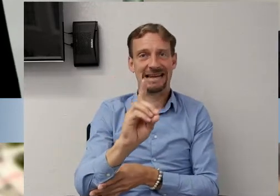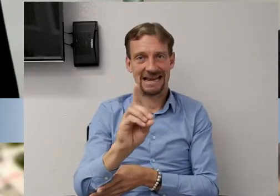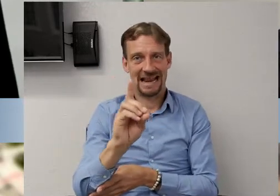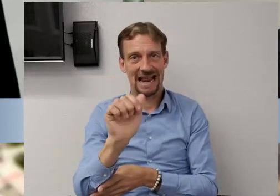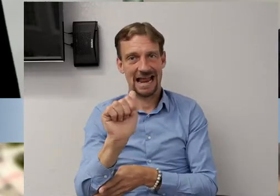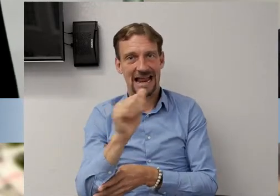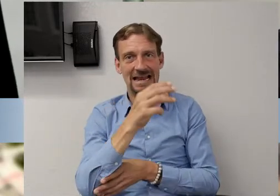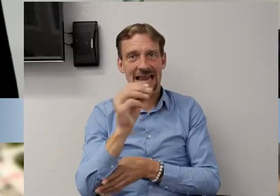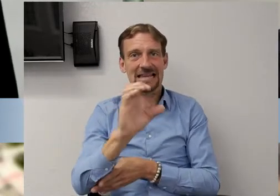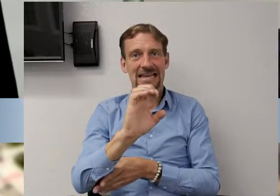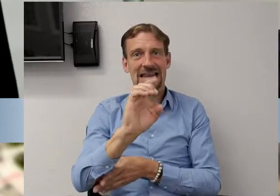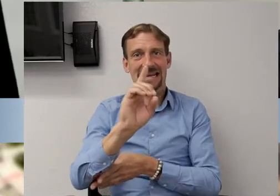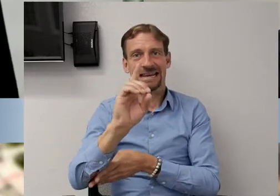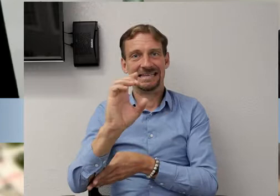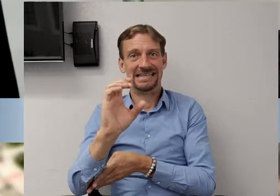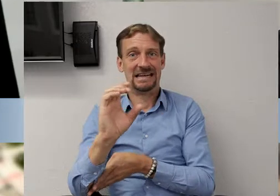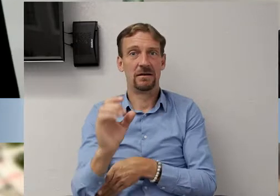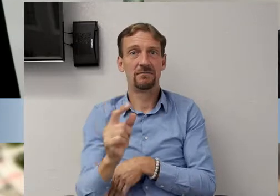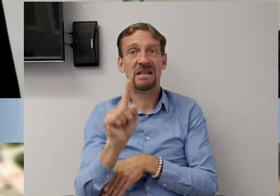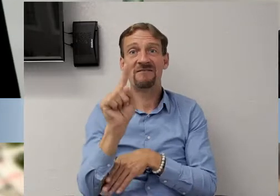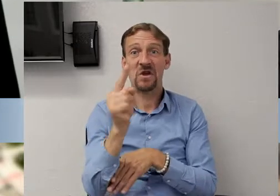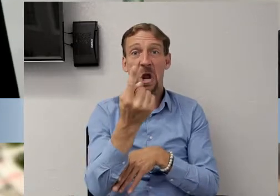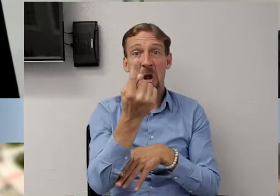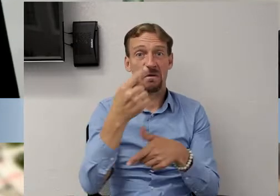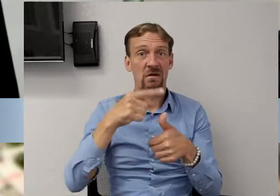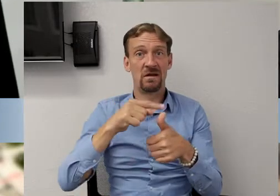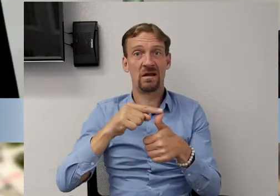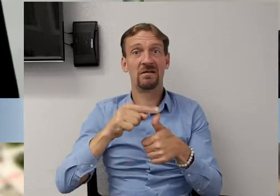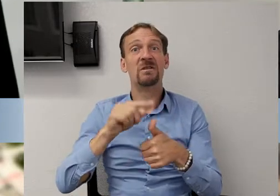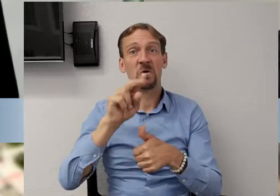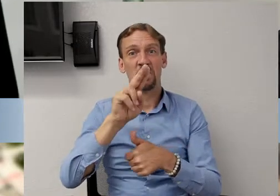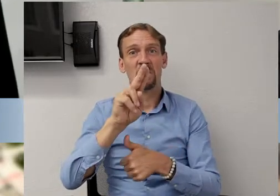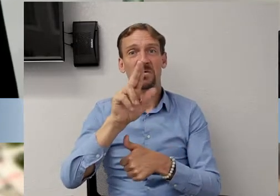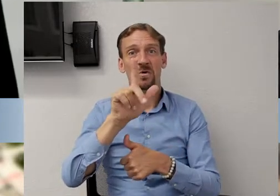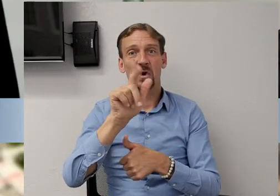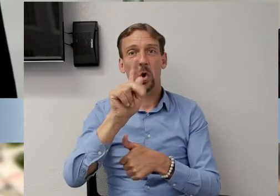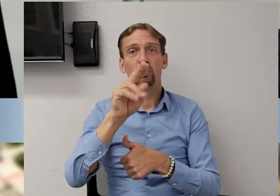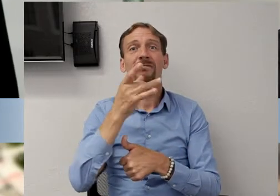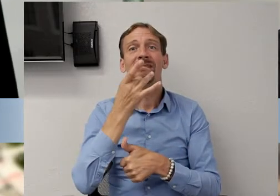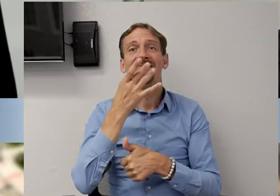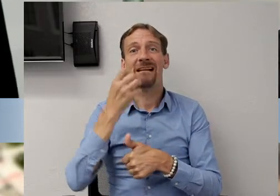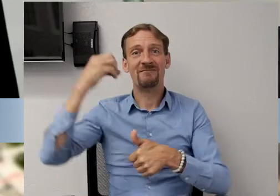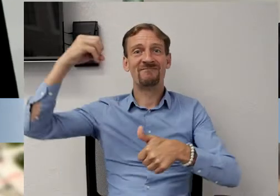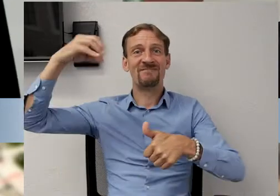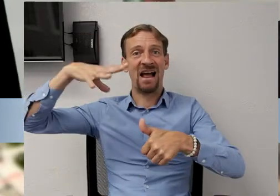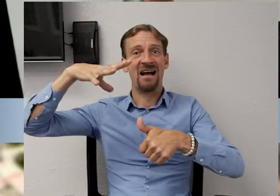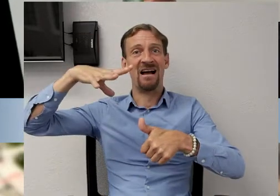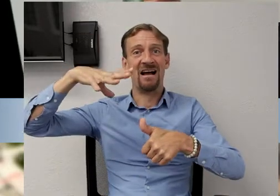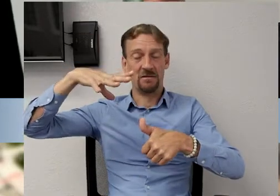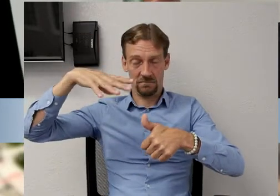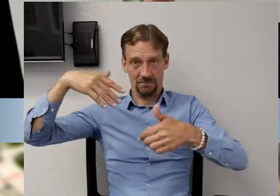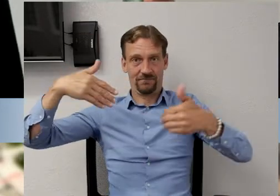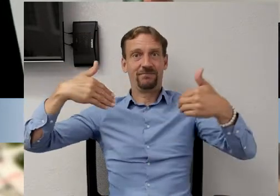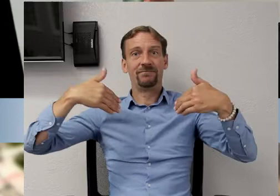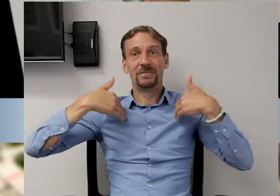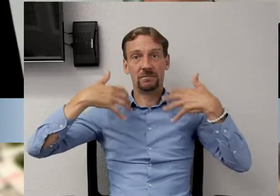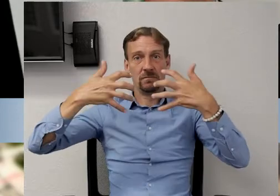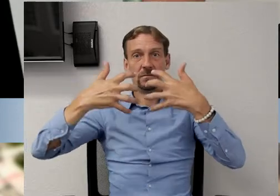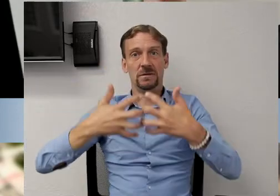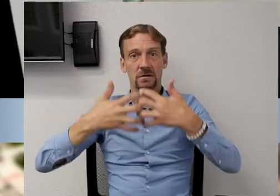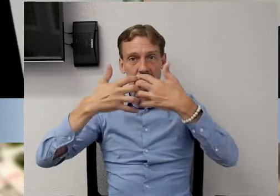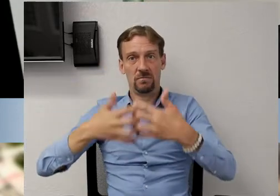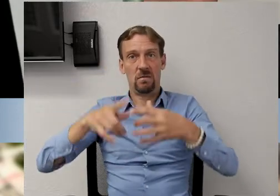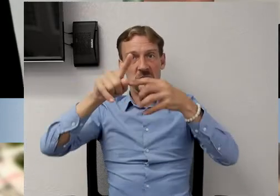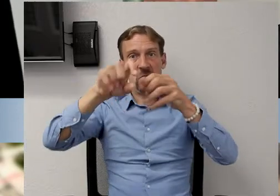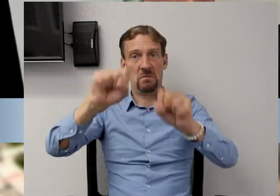CDC. The first one was definitely the ultraviolet light. And there are machines that you can